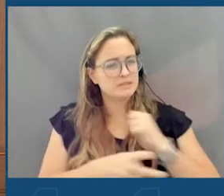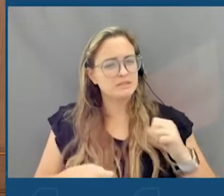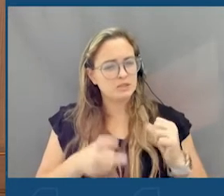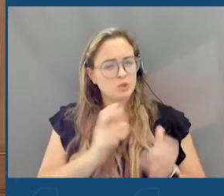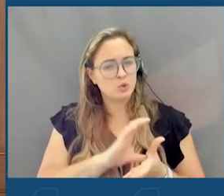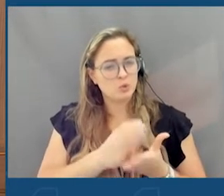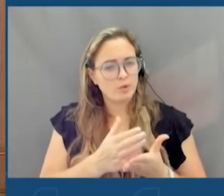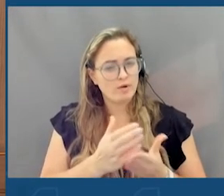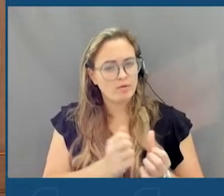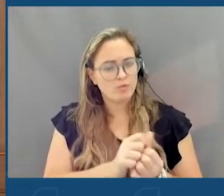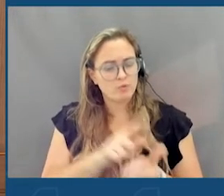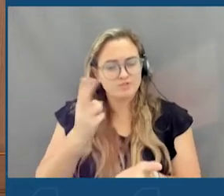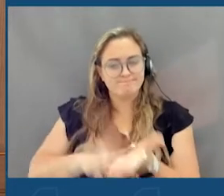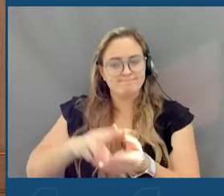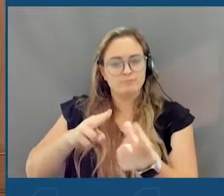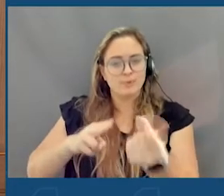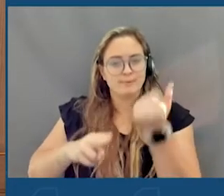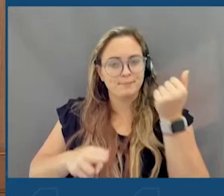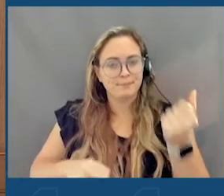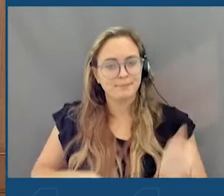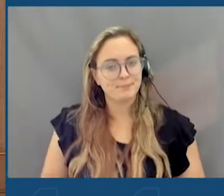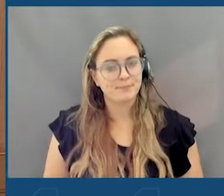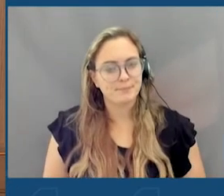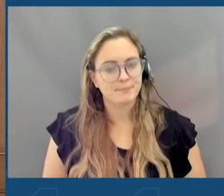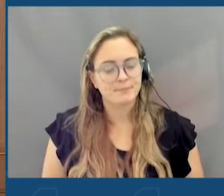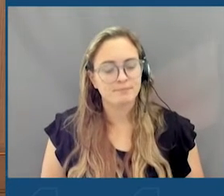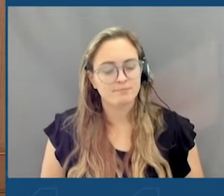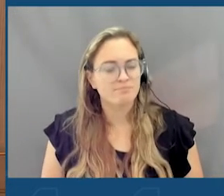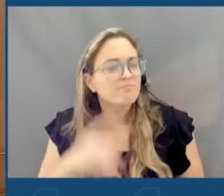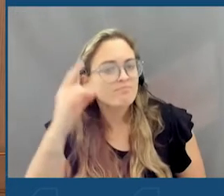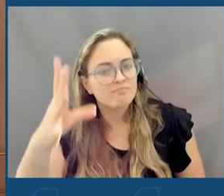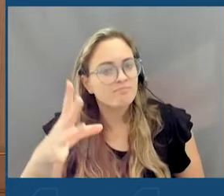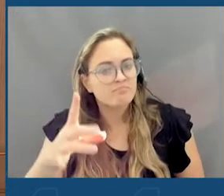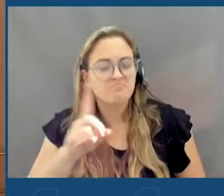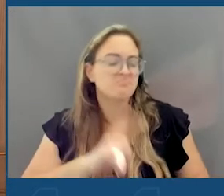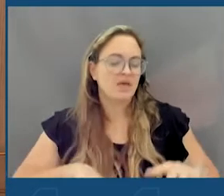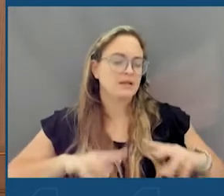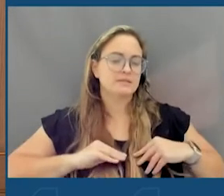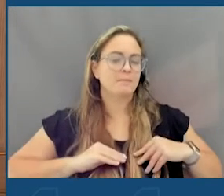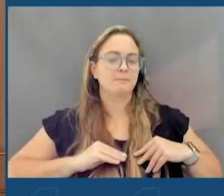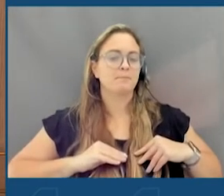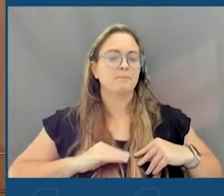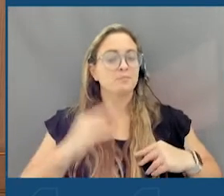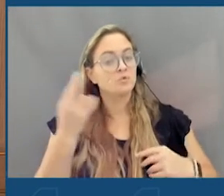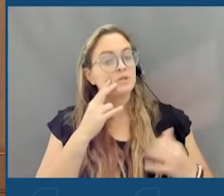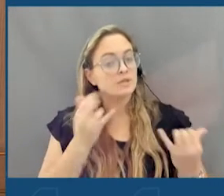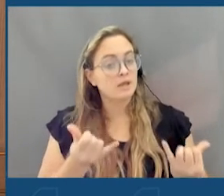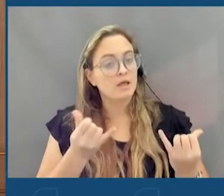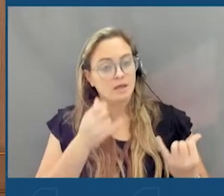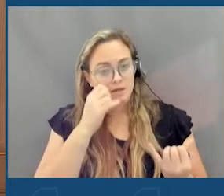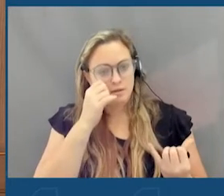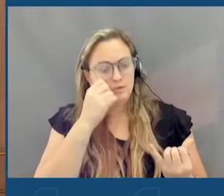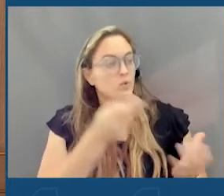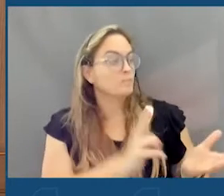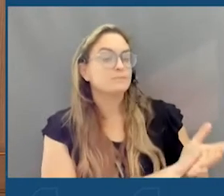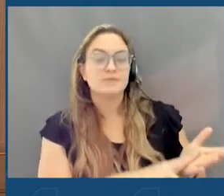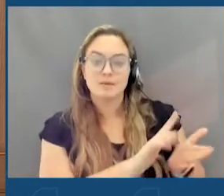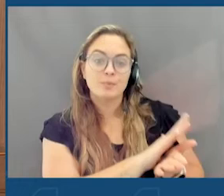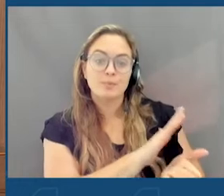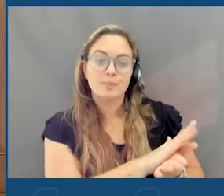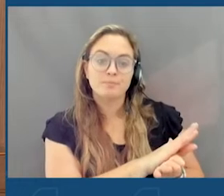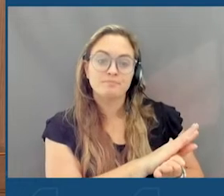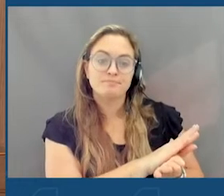pen, it's unconscionable and will no longer stand for it. That's why today, with the stroke of a pen, we'll